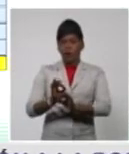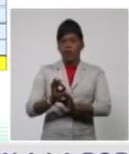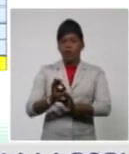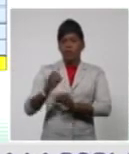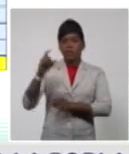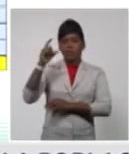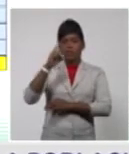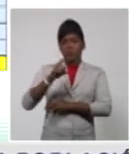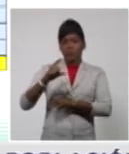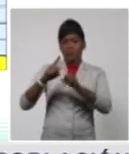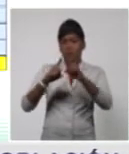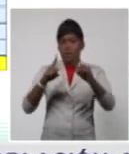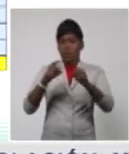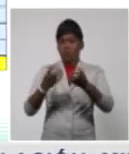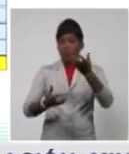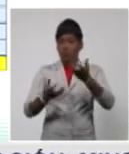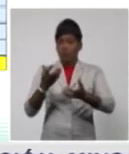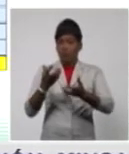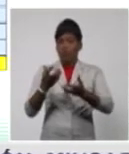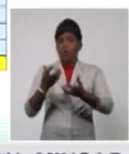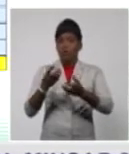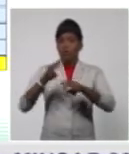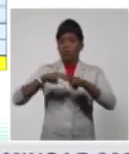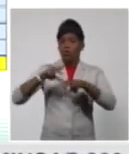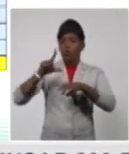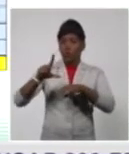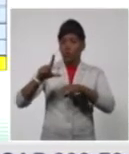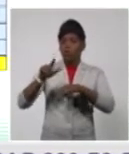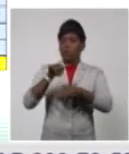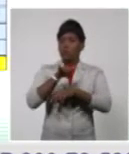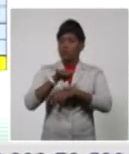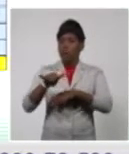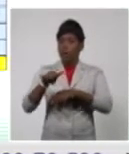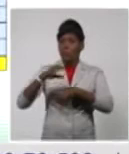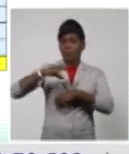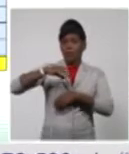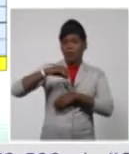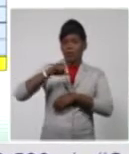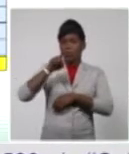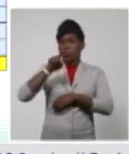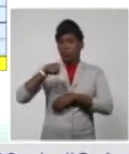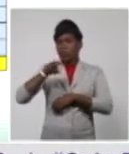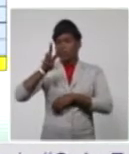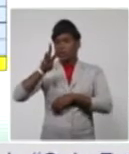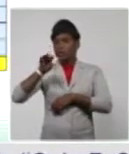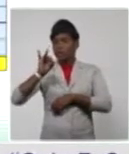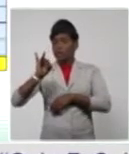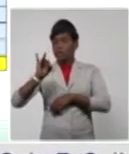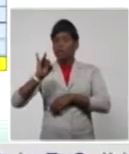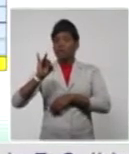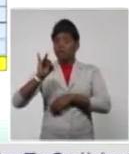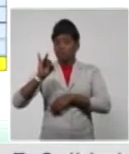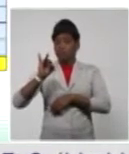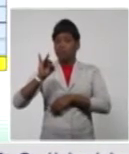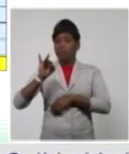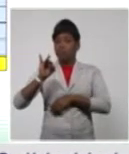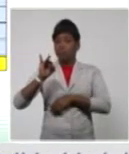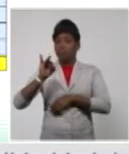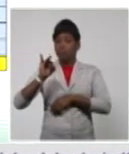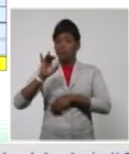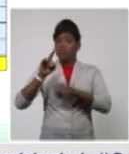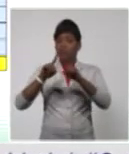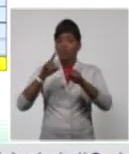Camagüey's rate increased to 0.78. Thus, Cuba's rate per 100,000